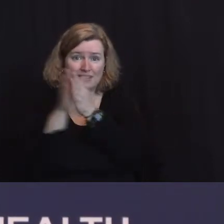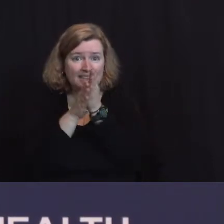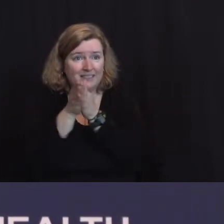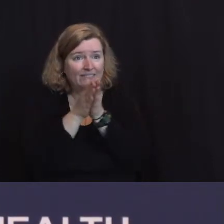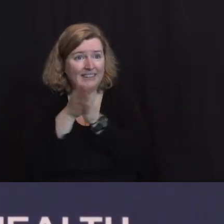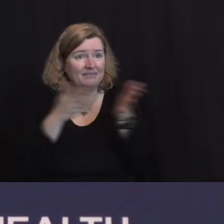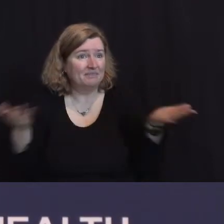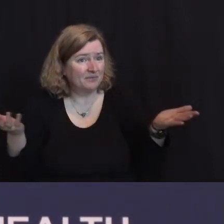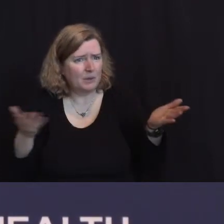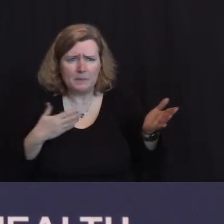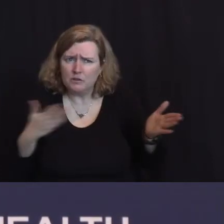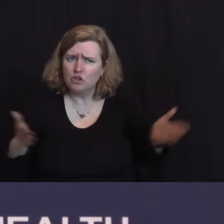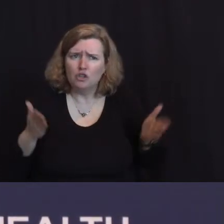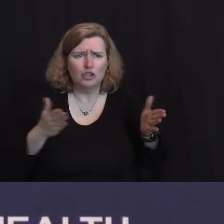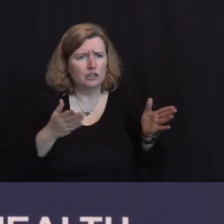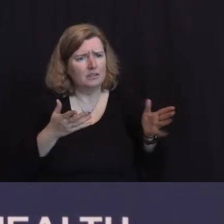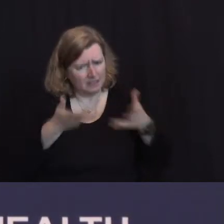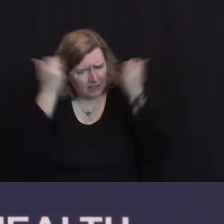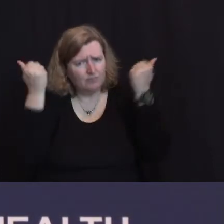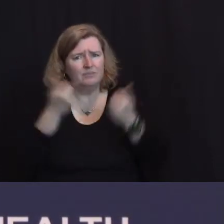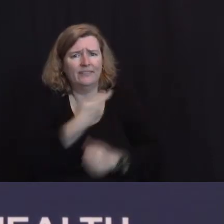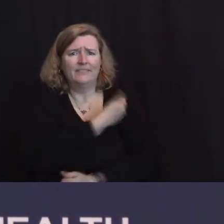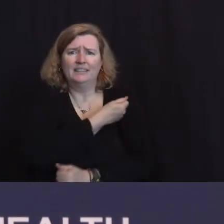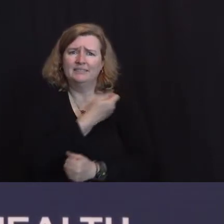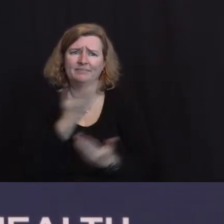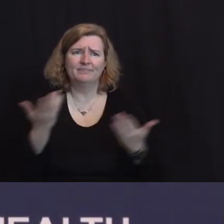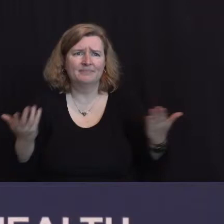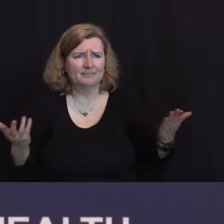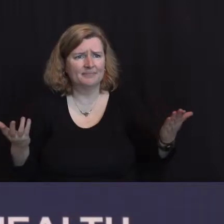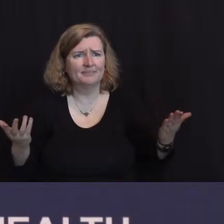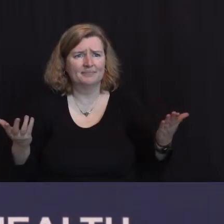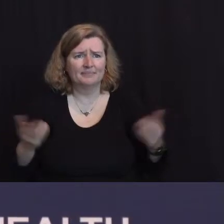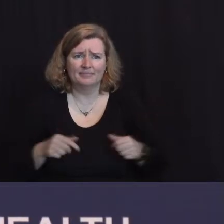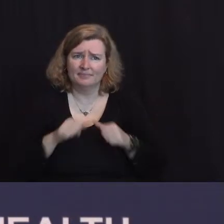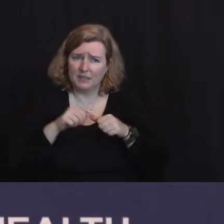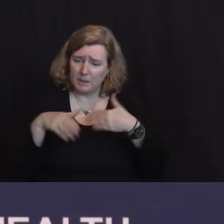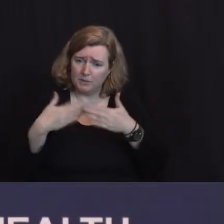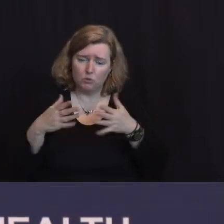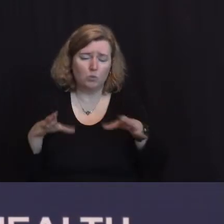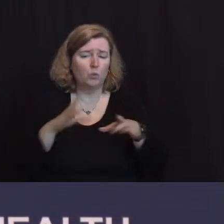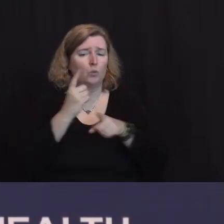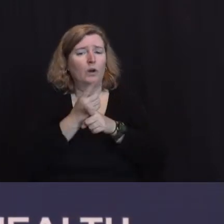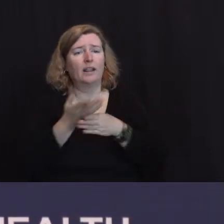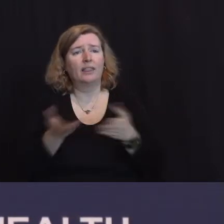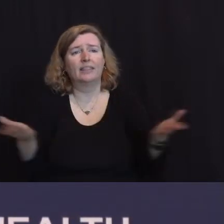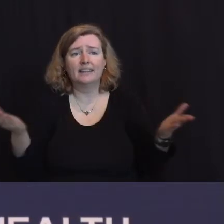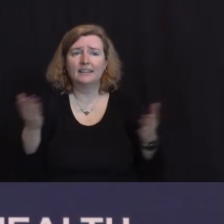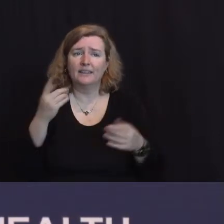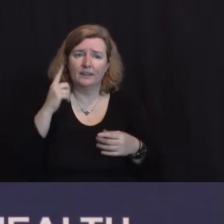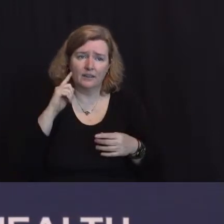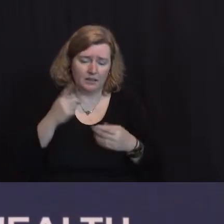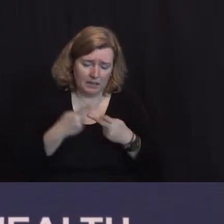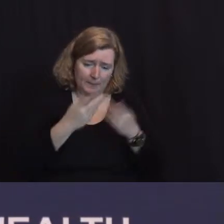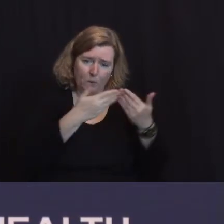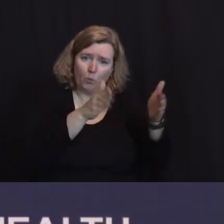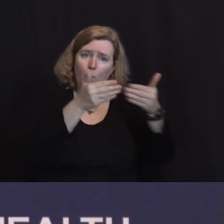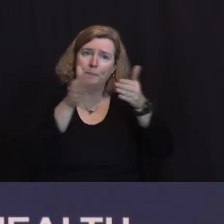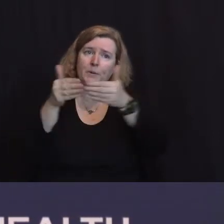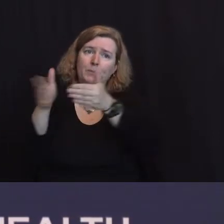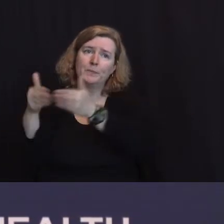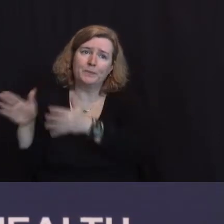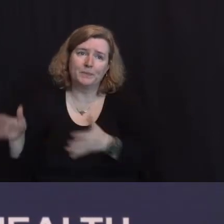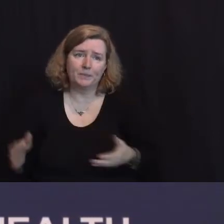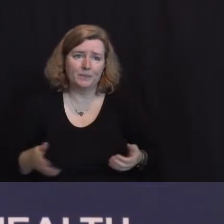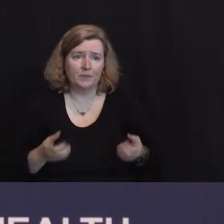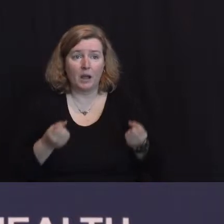vaccinated. Keep doing the right things. We're going to continue to open the state up. We got a lot of stuff happening on Friday, including dance floors